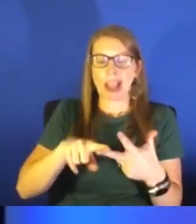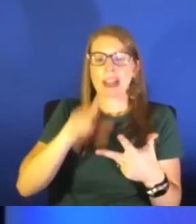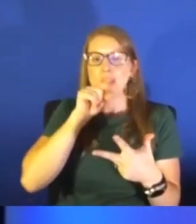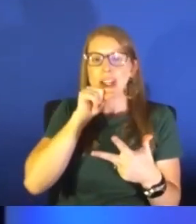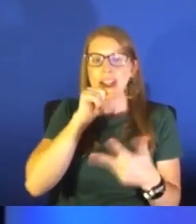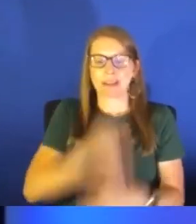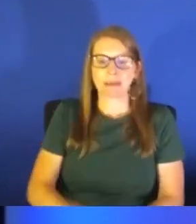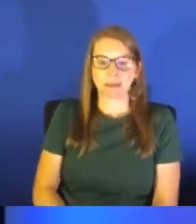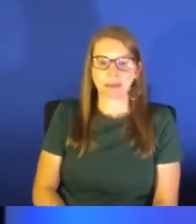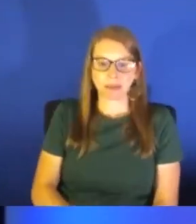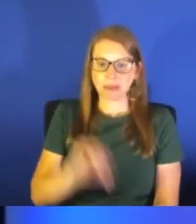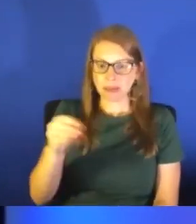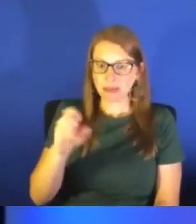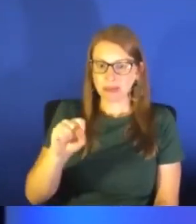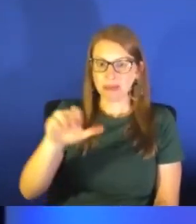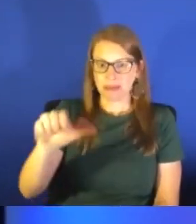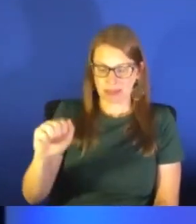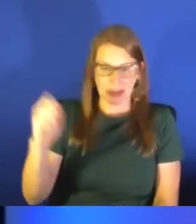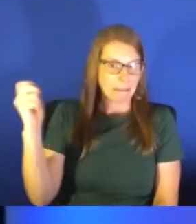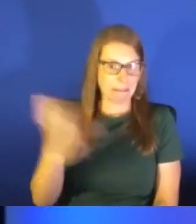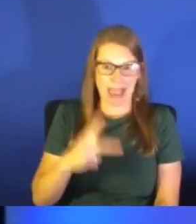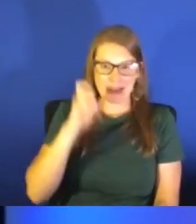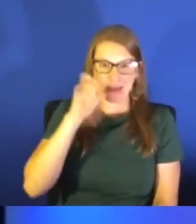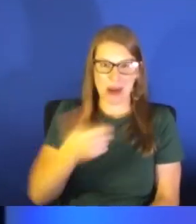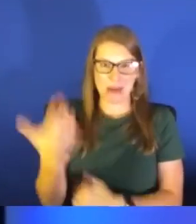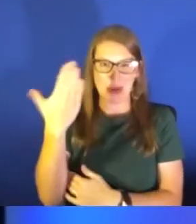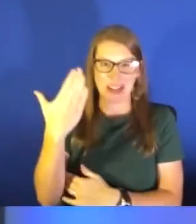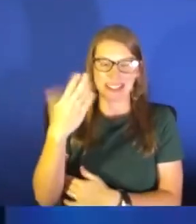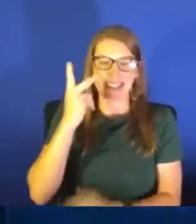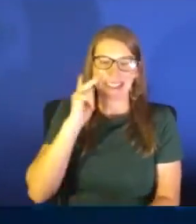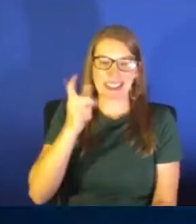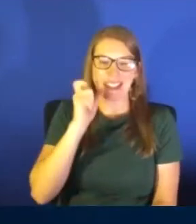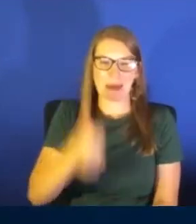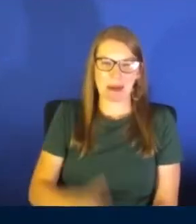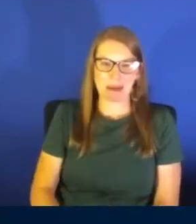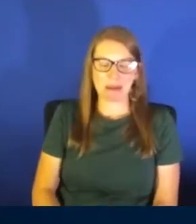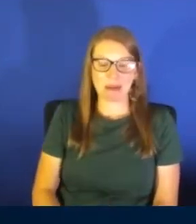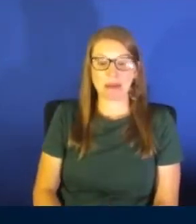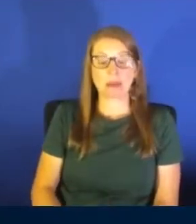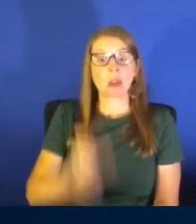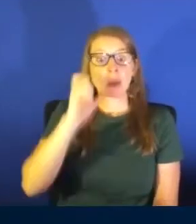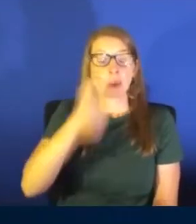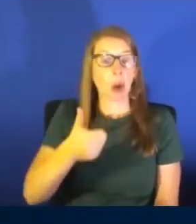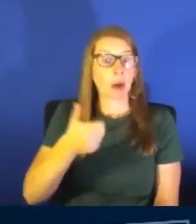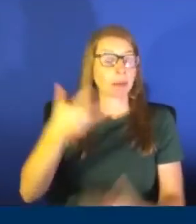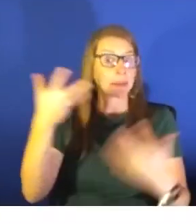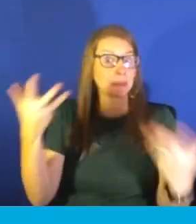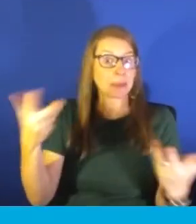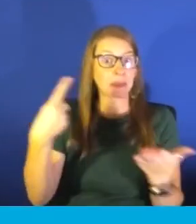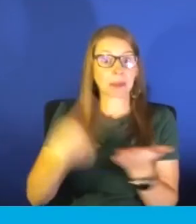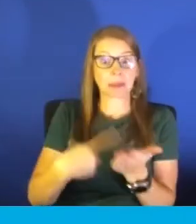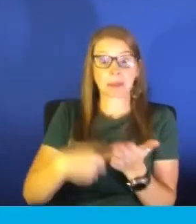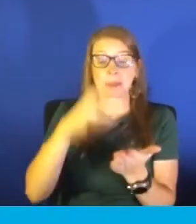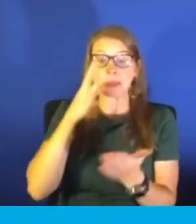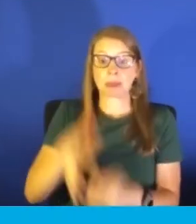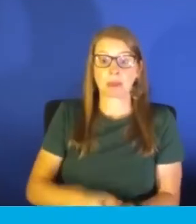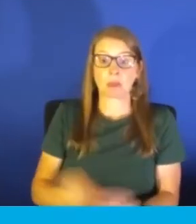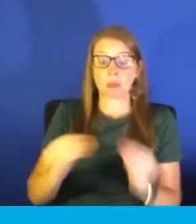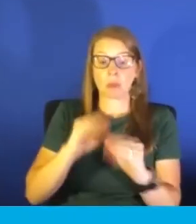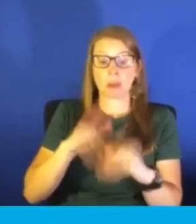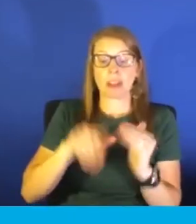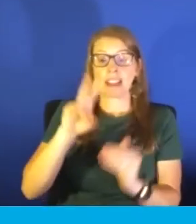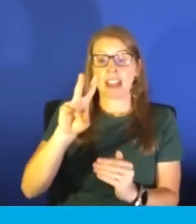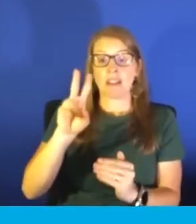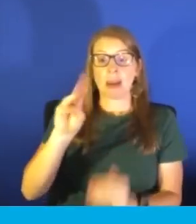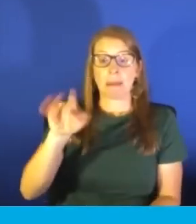Jessica is truly back tomorrow morning. We'll see you then. Coming up tomorrow on the Morning Medical Update. More than 7 million